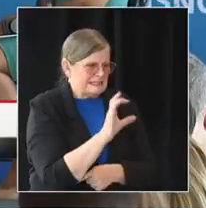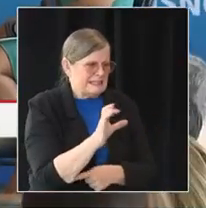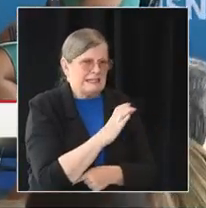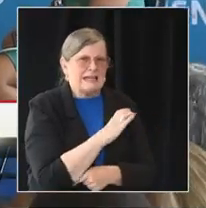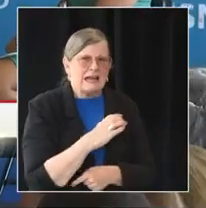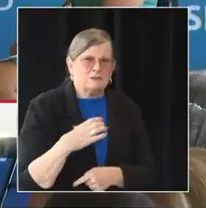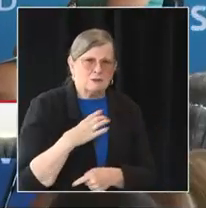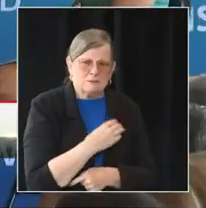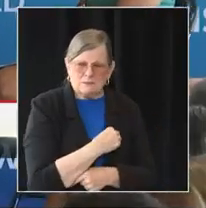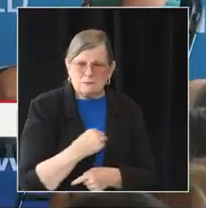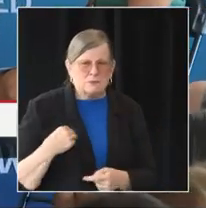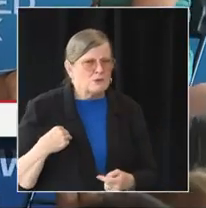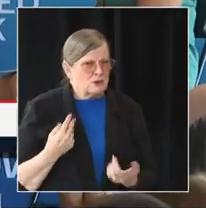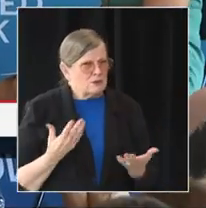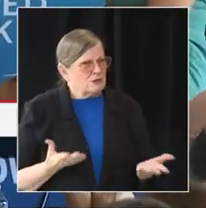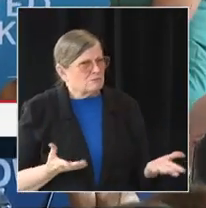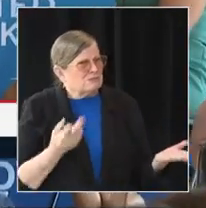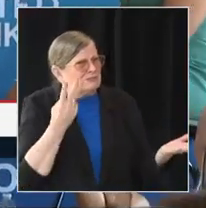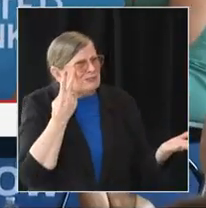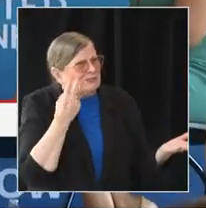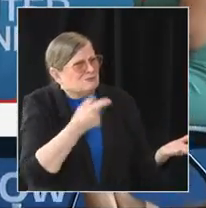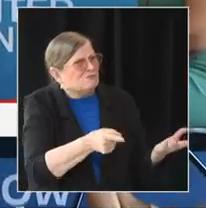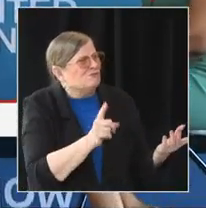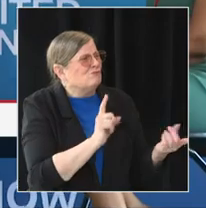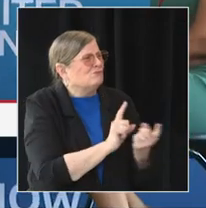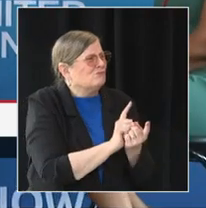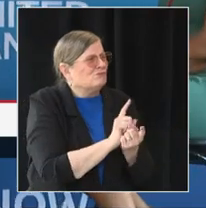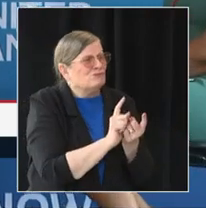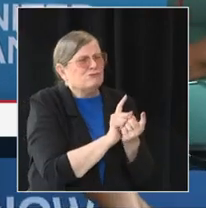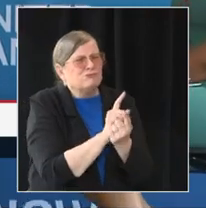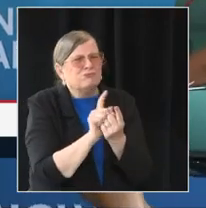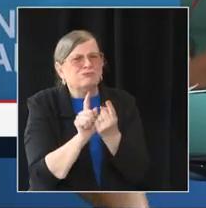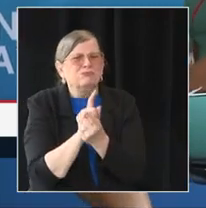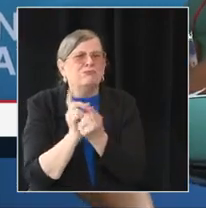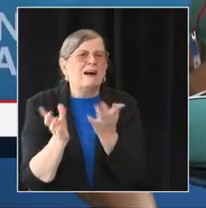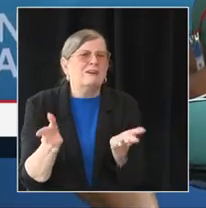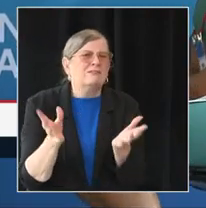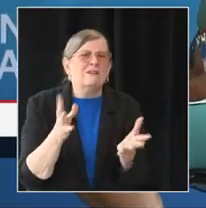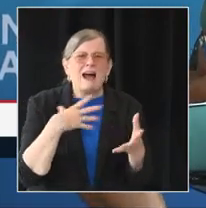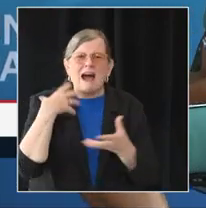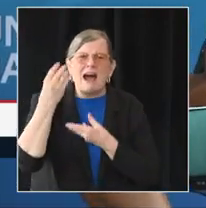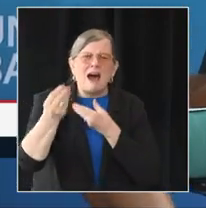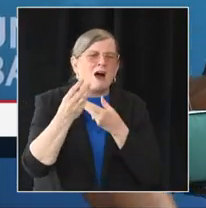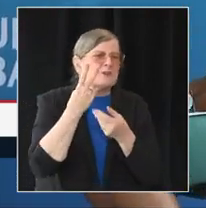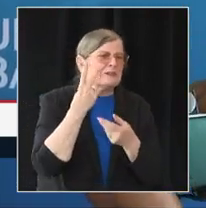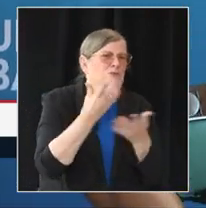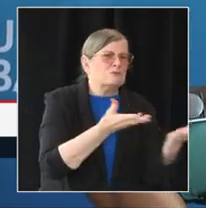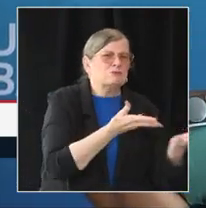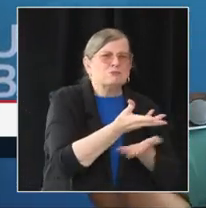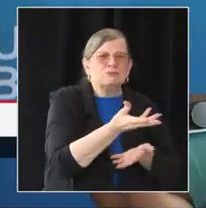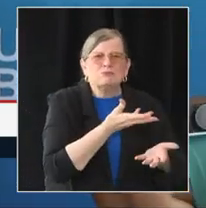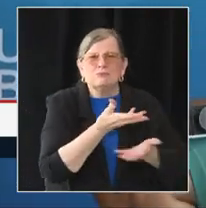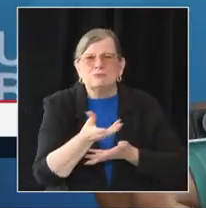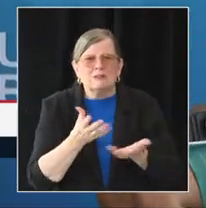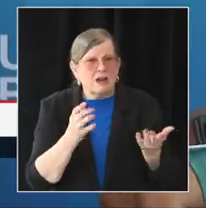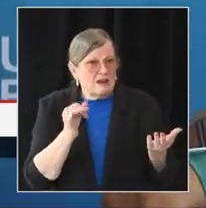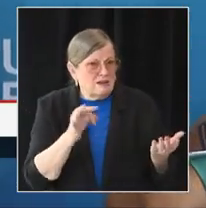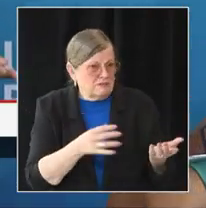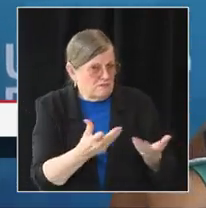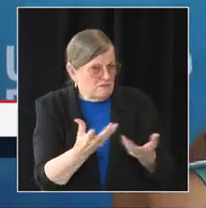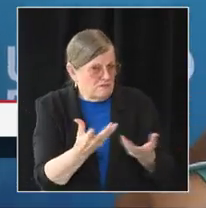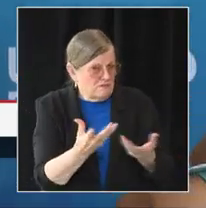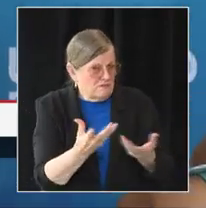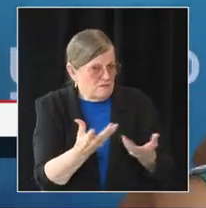of the council, see them out in community. They're a part of business organizations that I understand that the